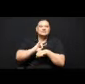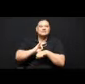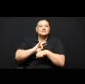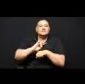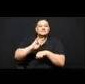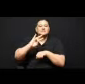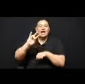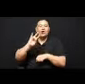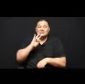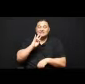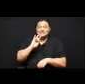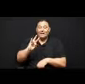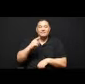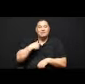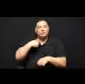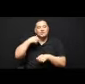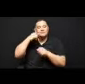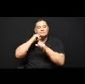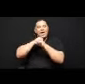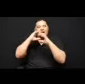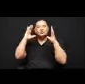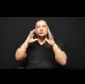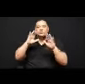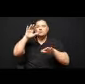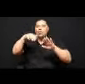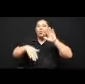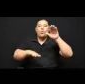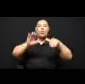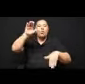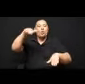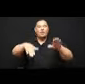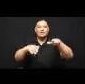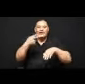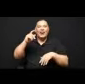and Mama Mary welcoming us with open arms,